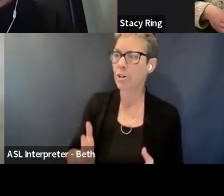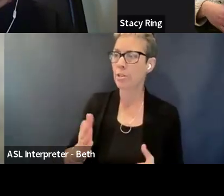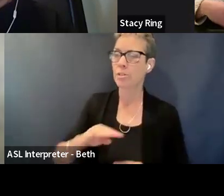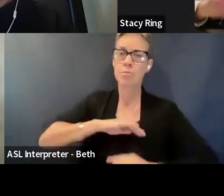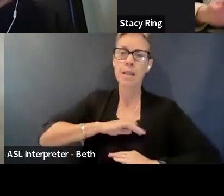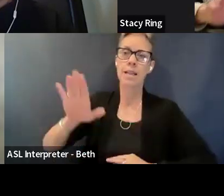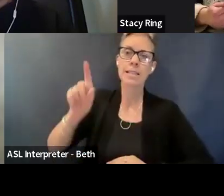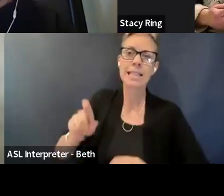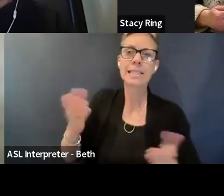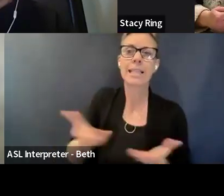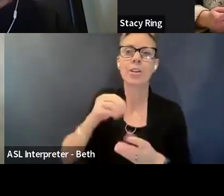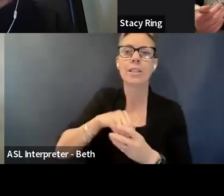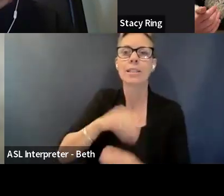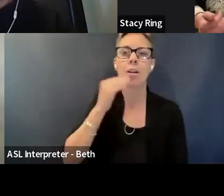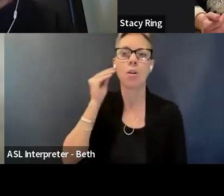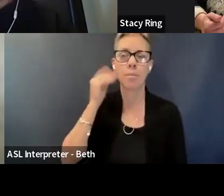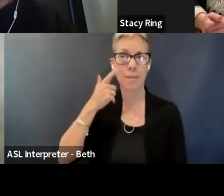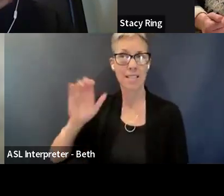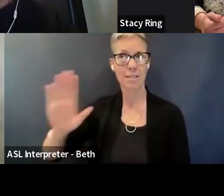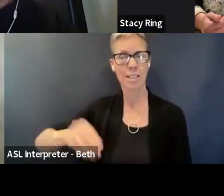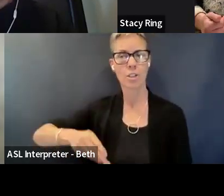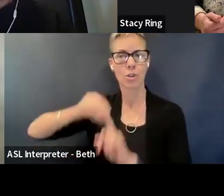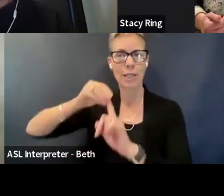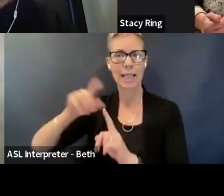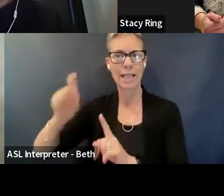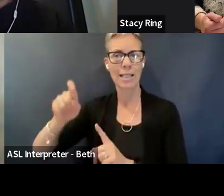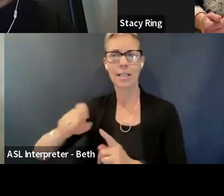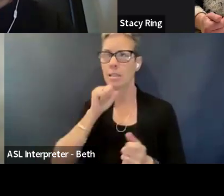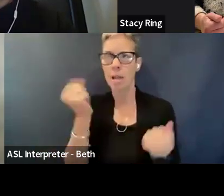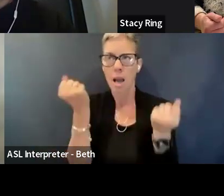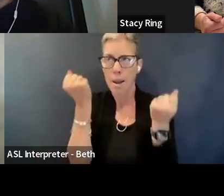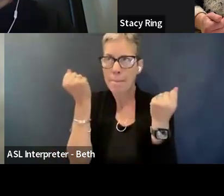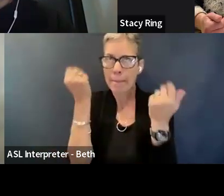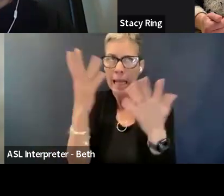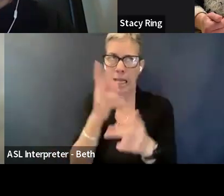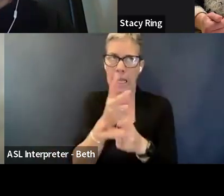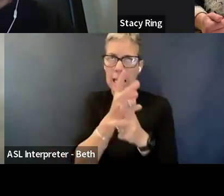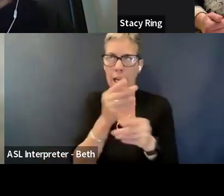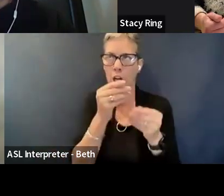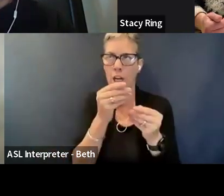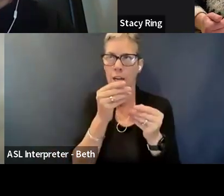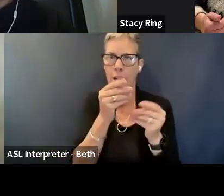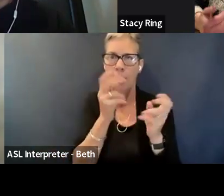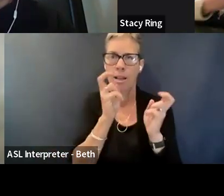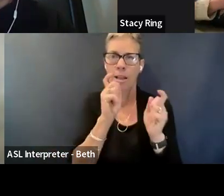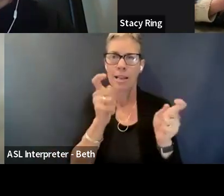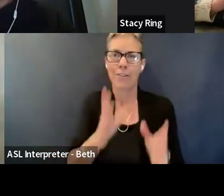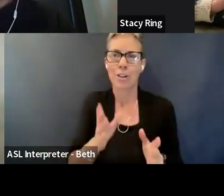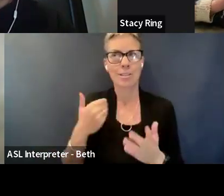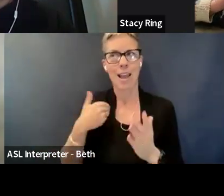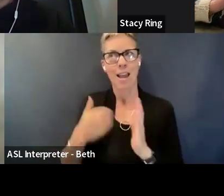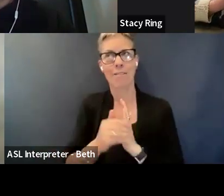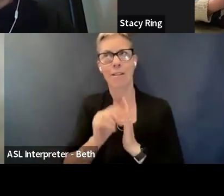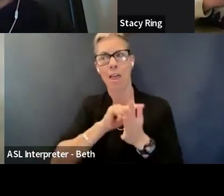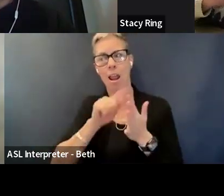home. Because of his unique needs, there really aren't very many caregivers that have the skills to take care of him. So it was going to